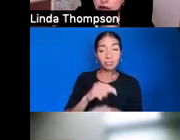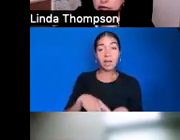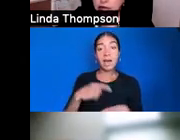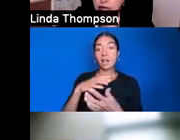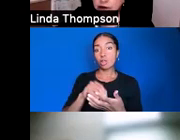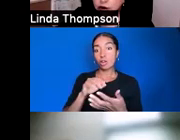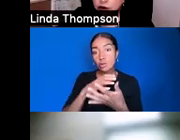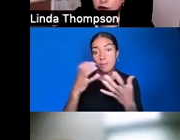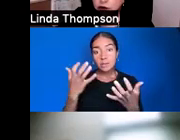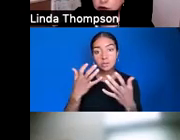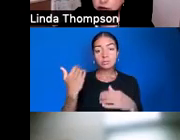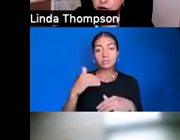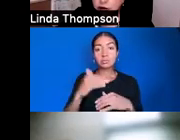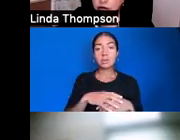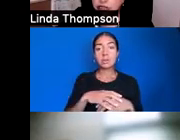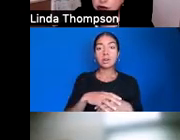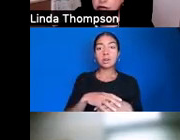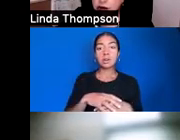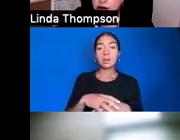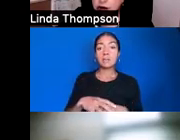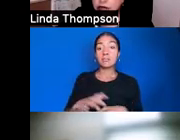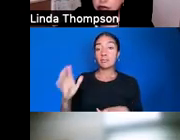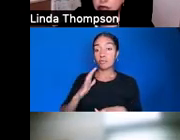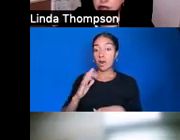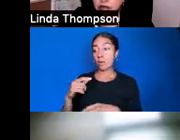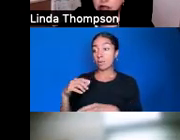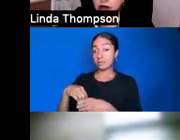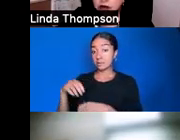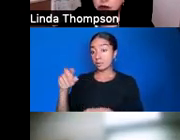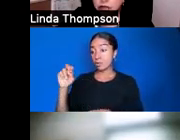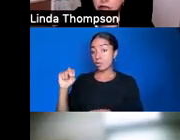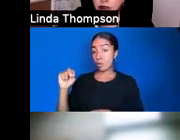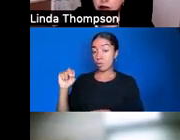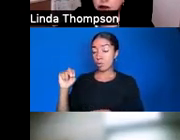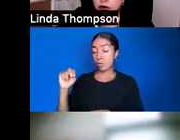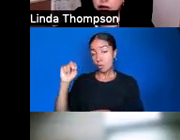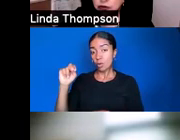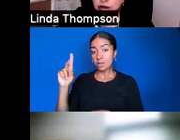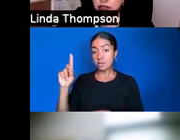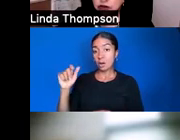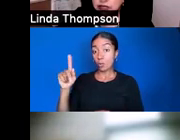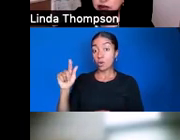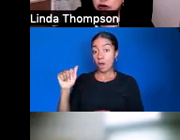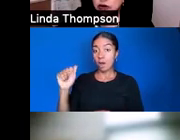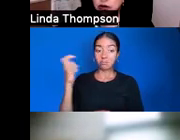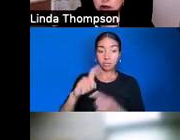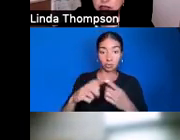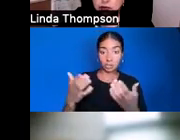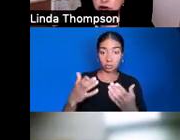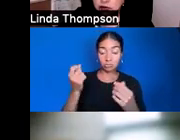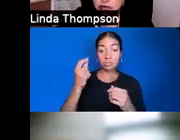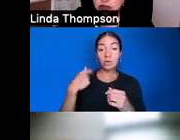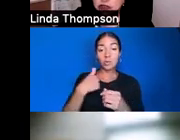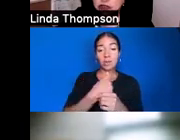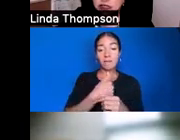much. I came from North Dakota down here, and we have board of directors that are known not as